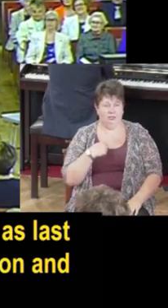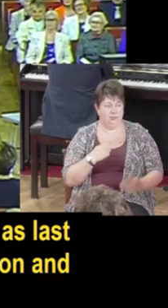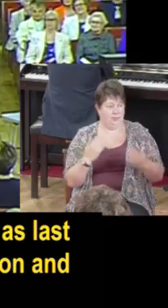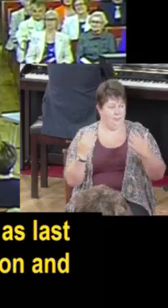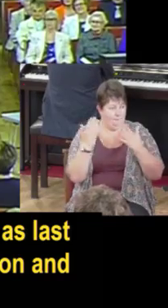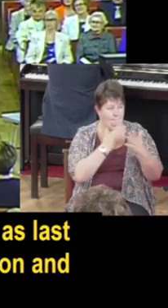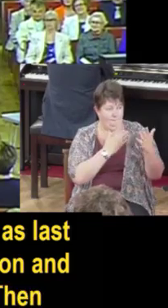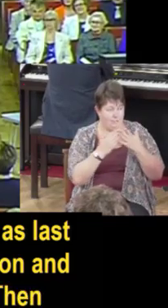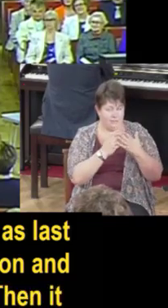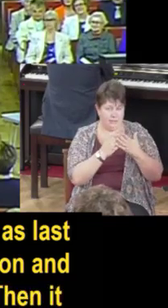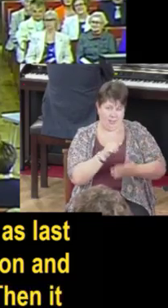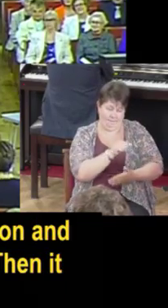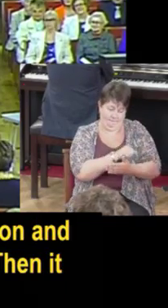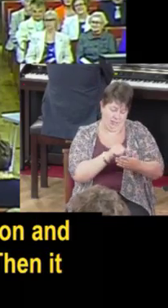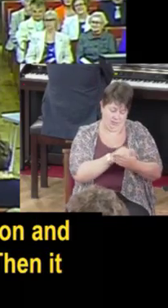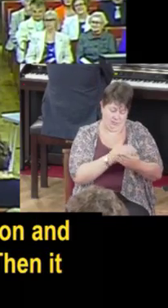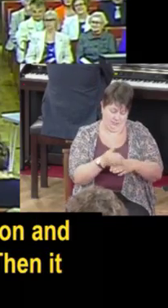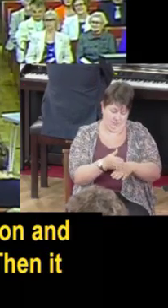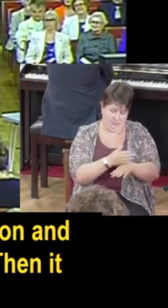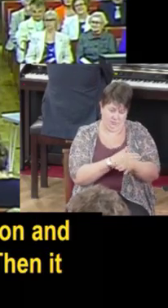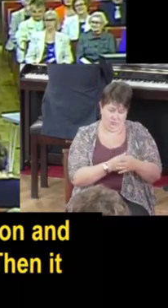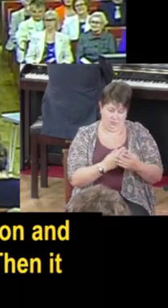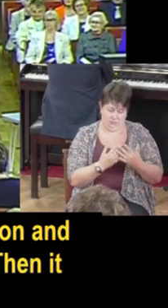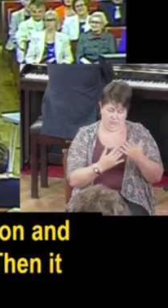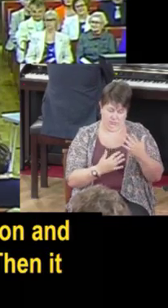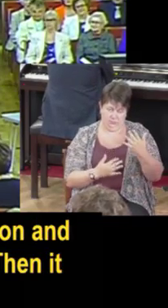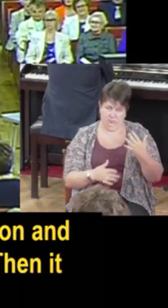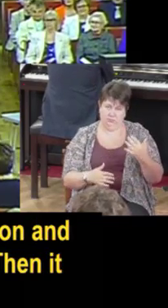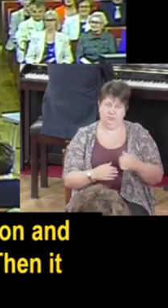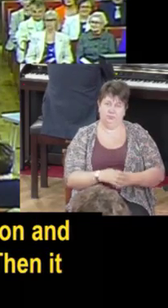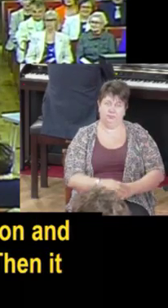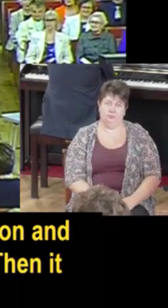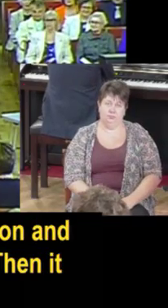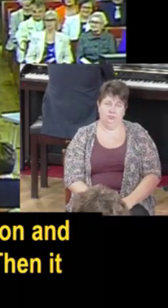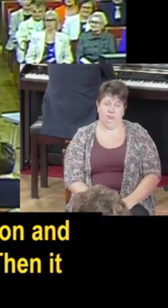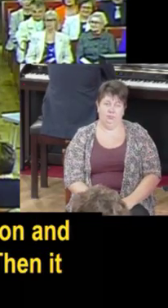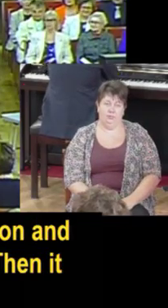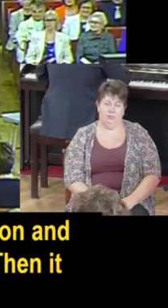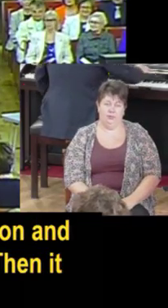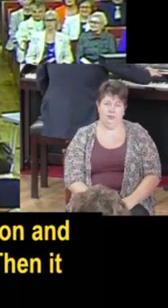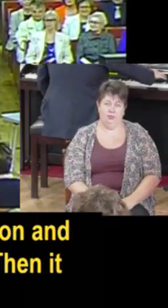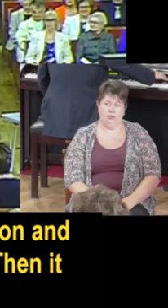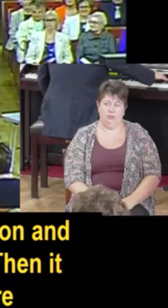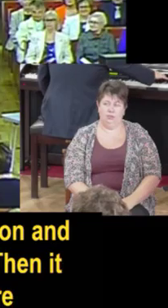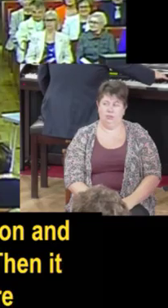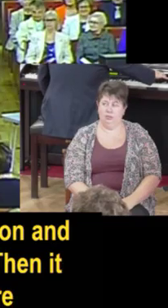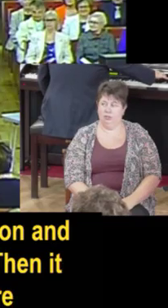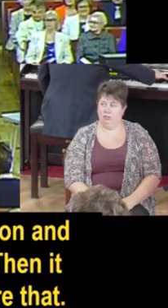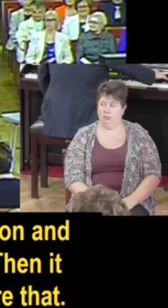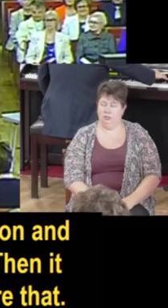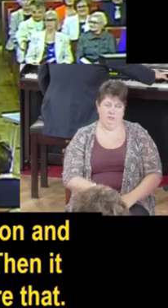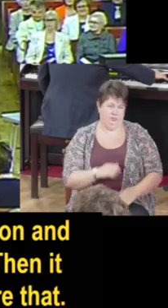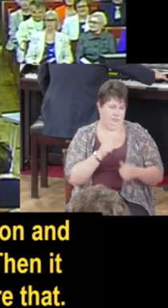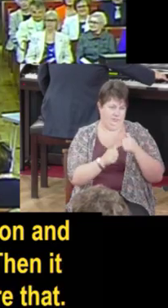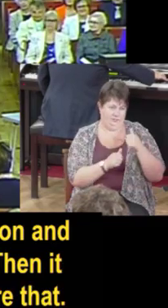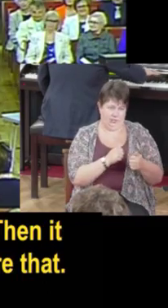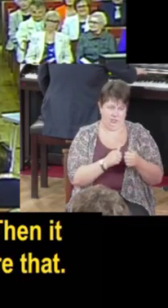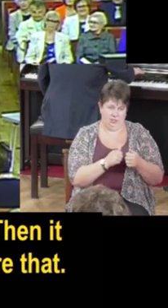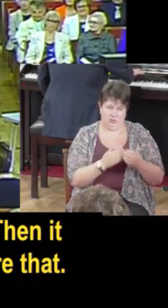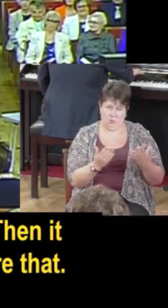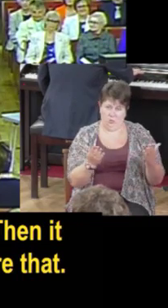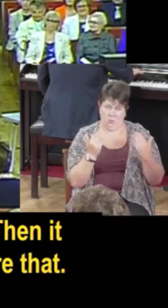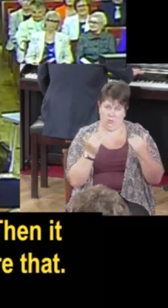busy with baptisms before that, wasn't it? We had several baptisms on succeeding Sundays. So that was brilliant as well, to